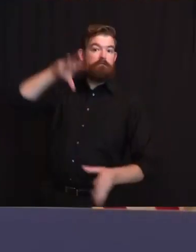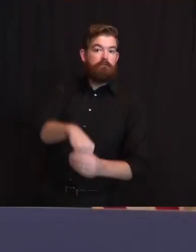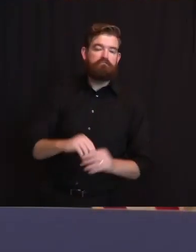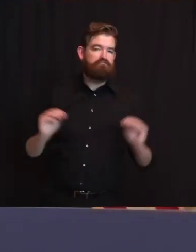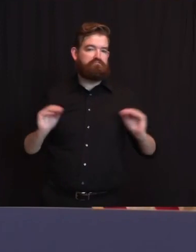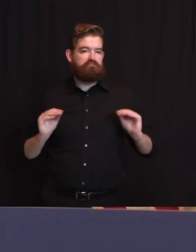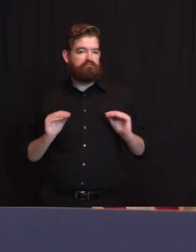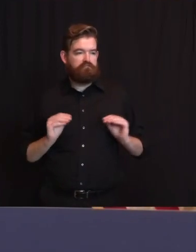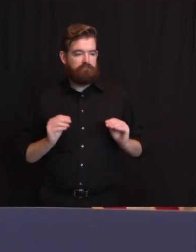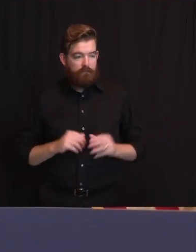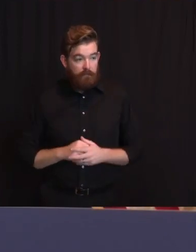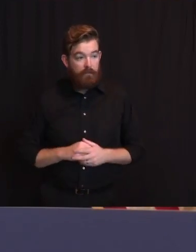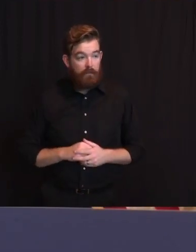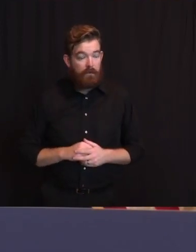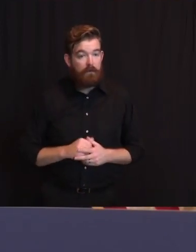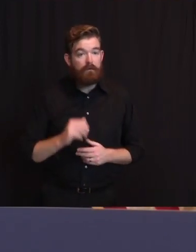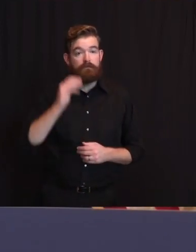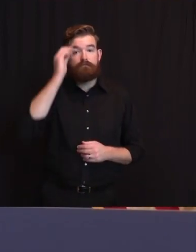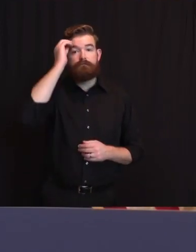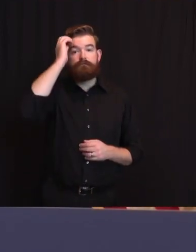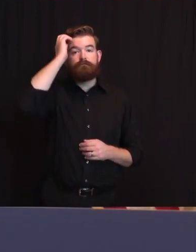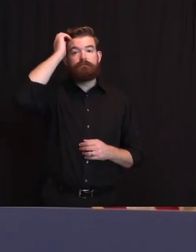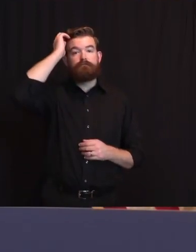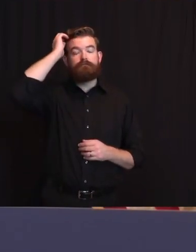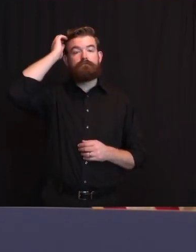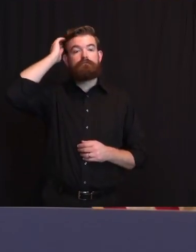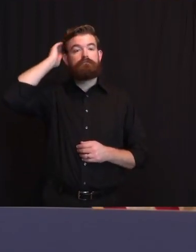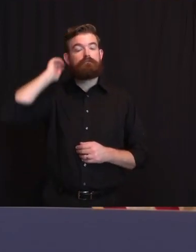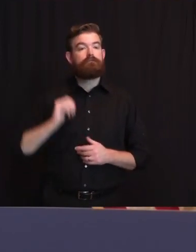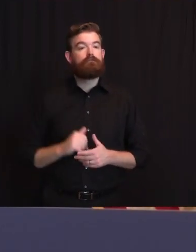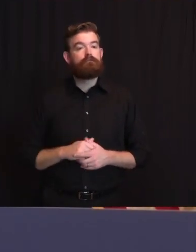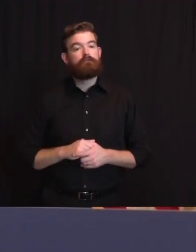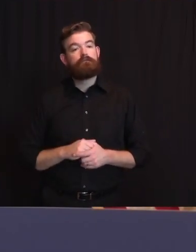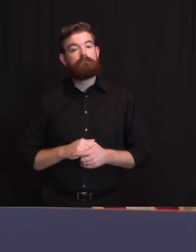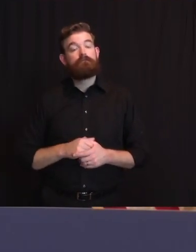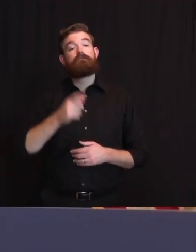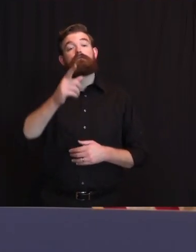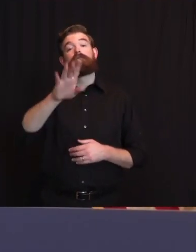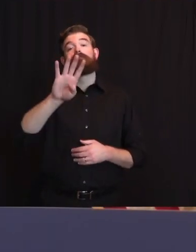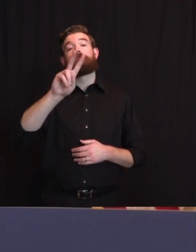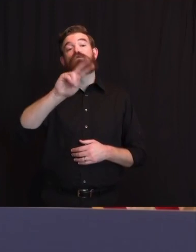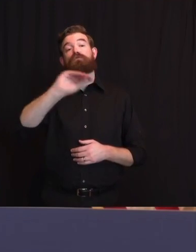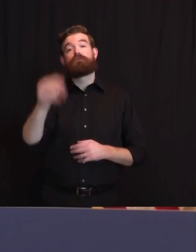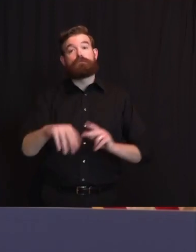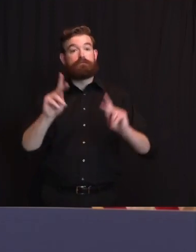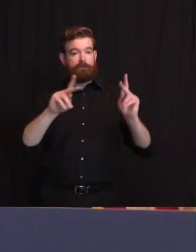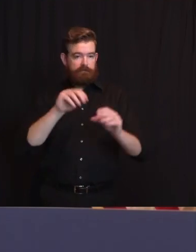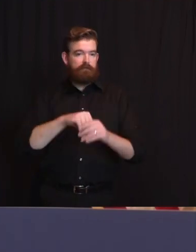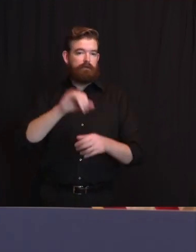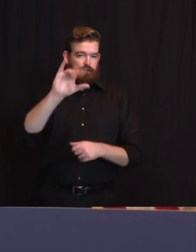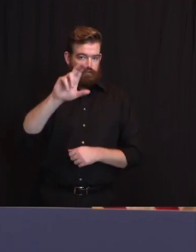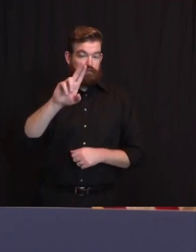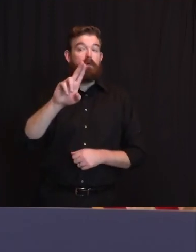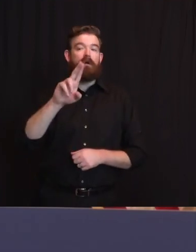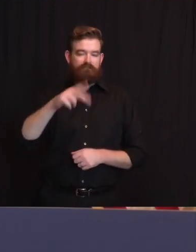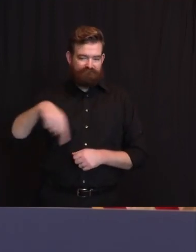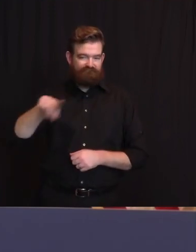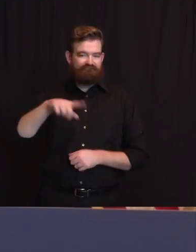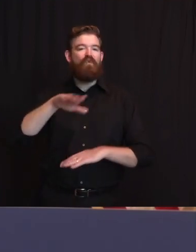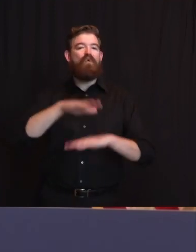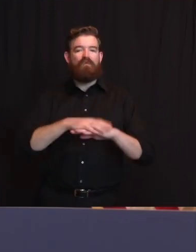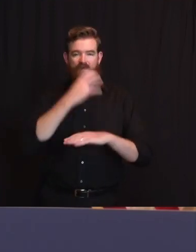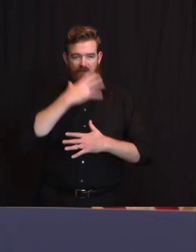95 individuals in intensive care, with 42% of them on ventilators. Fortunately, there are no new reports of